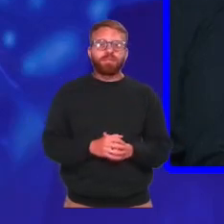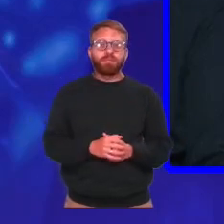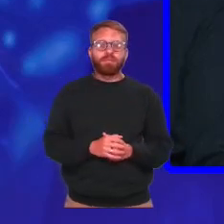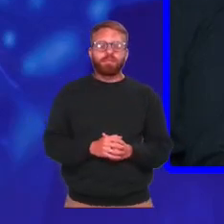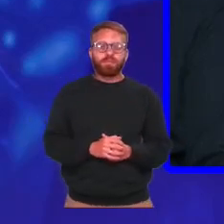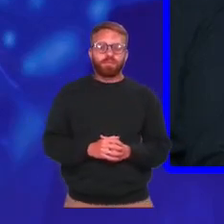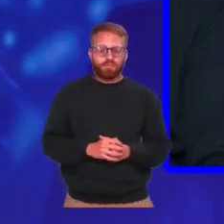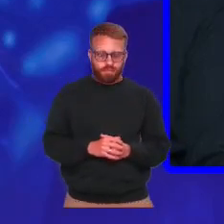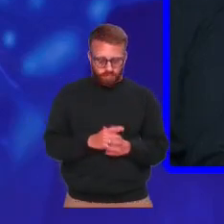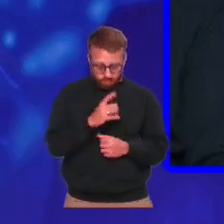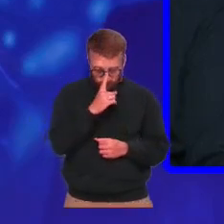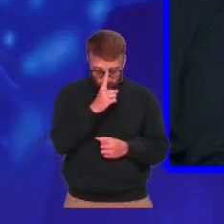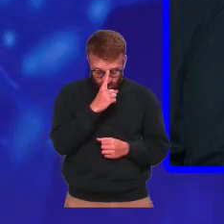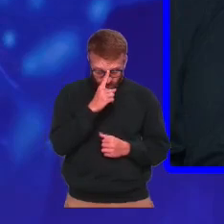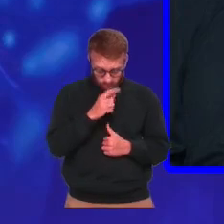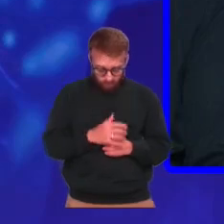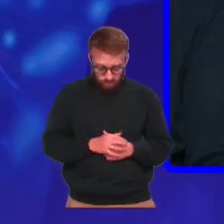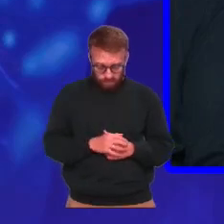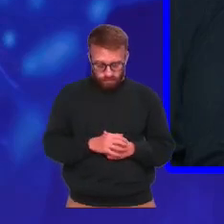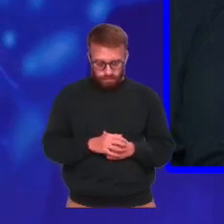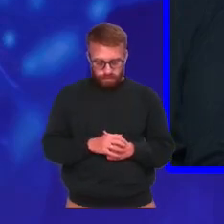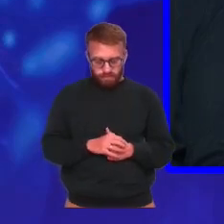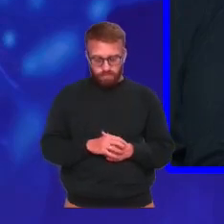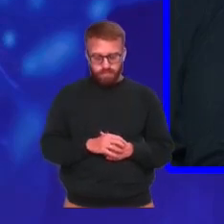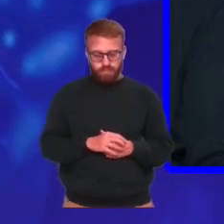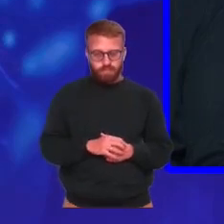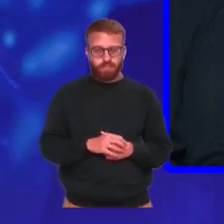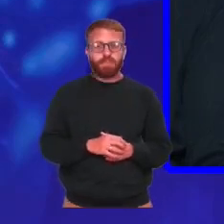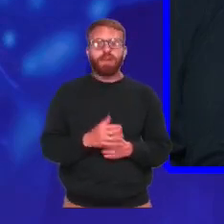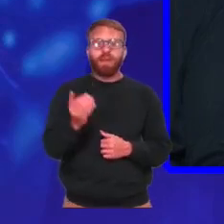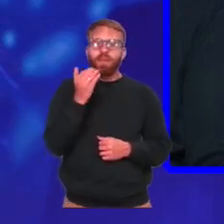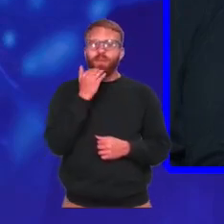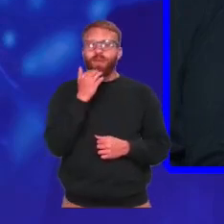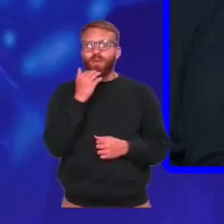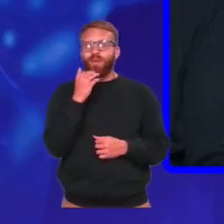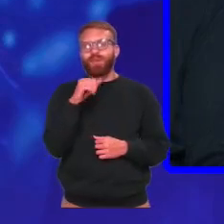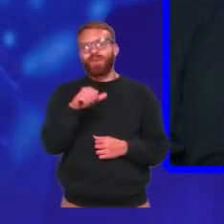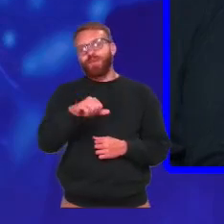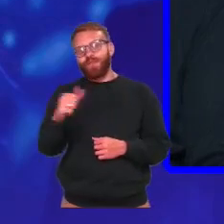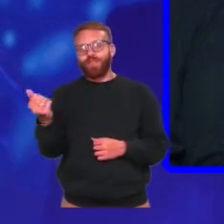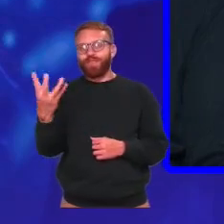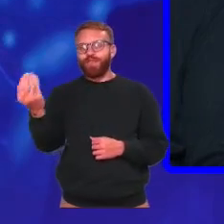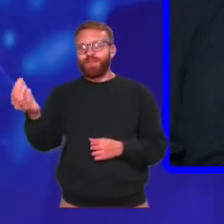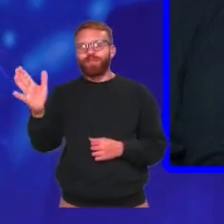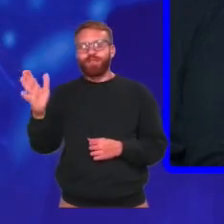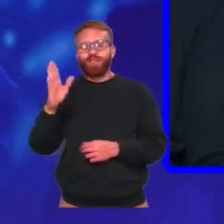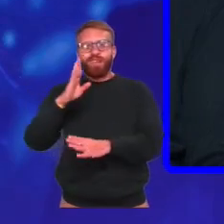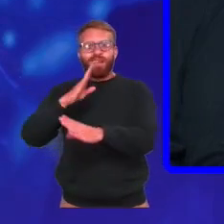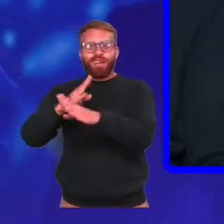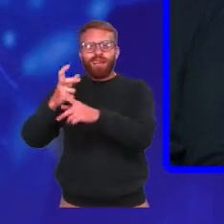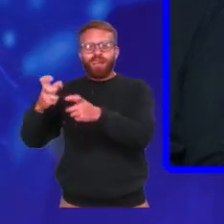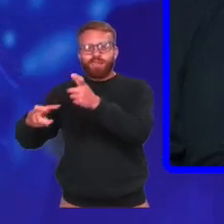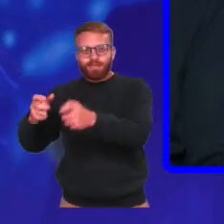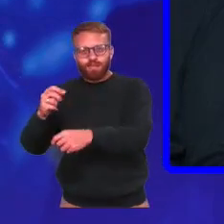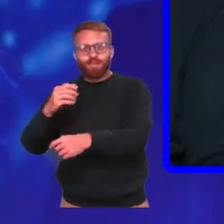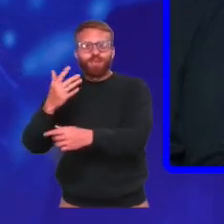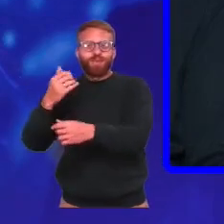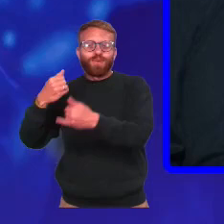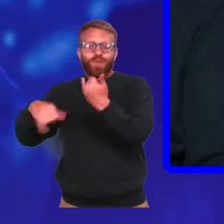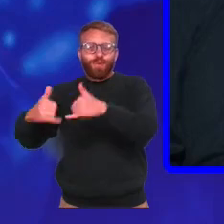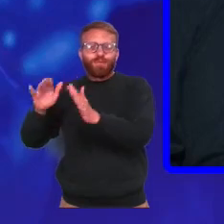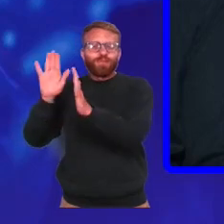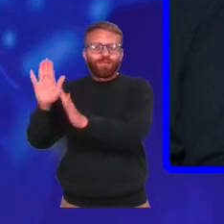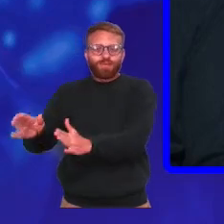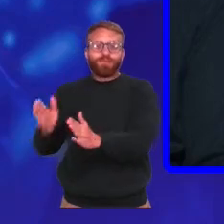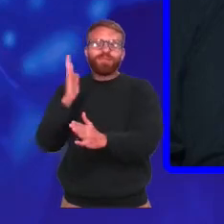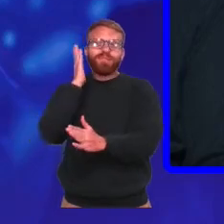Switch, Xbox, Xbox Series, PS4, PS5, mobile, The biggest challenge is scalability, so